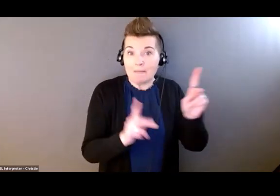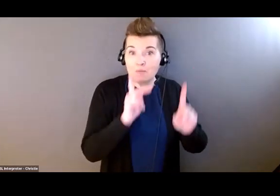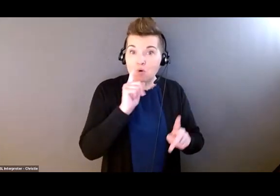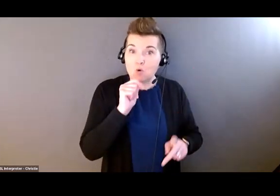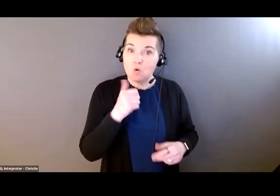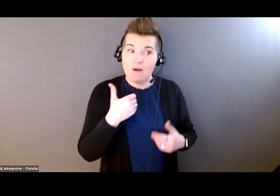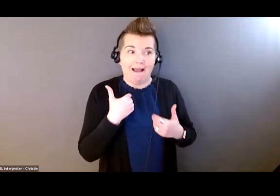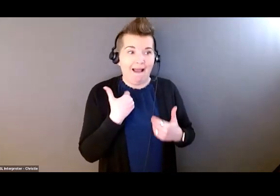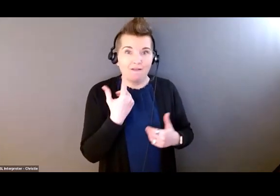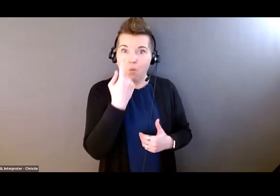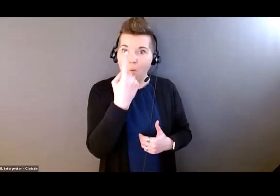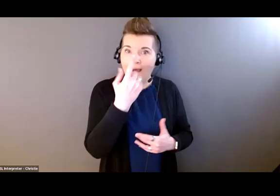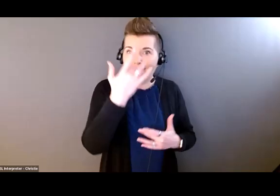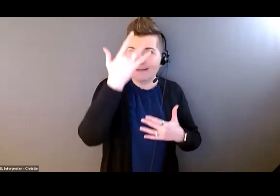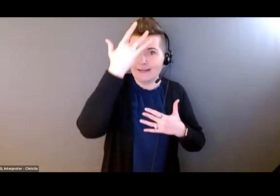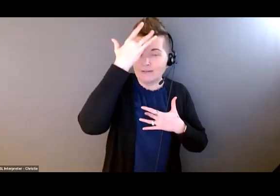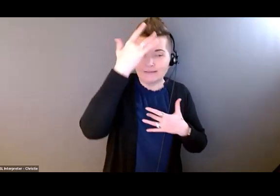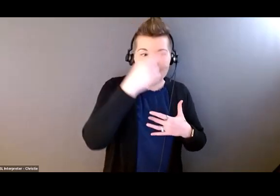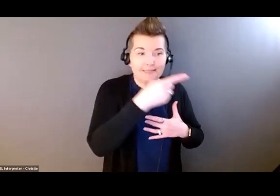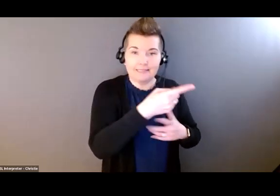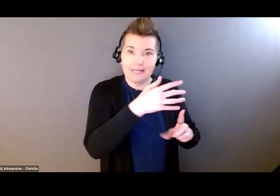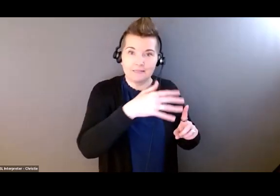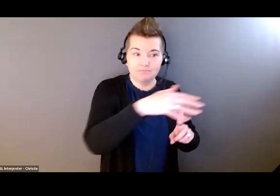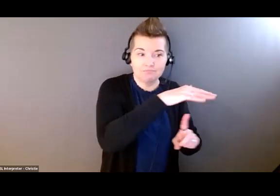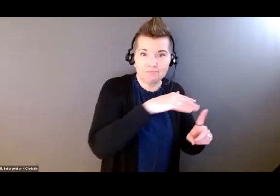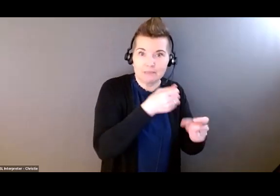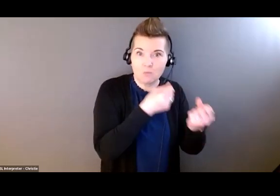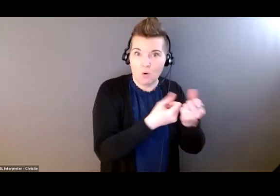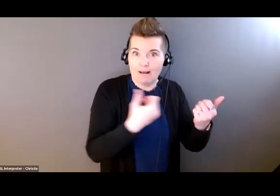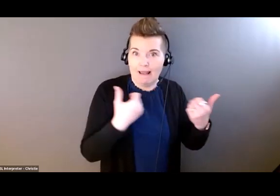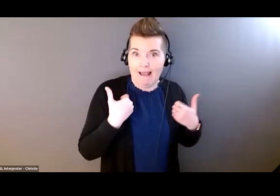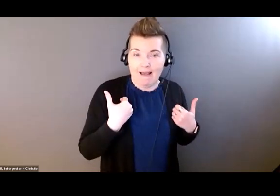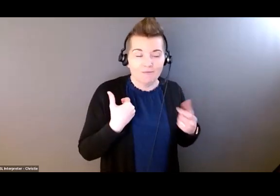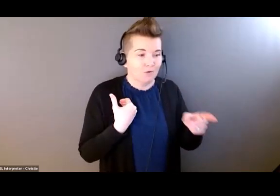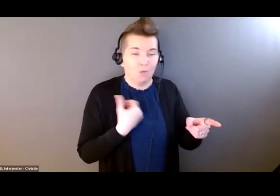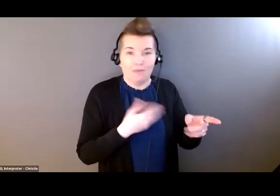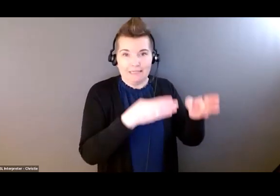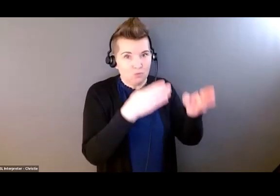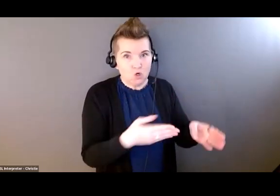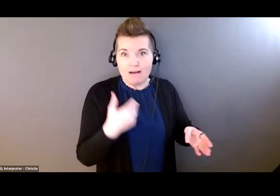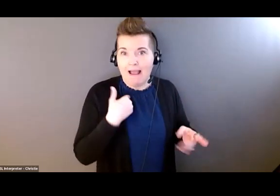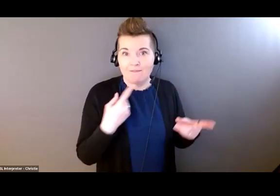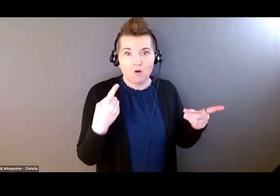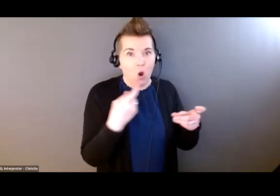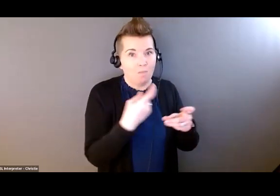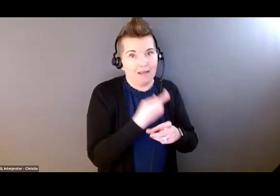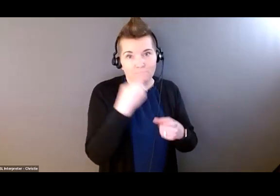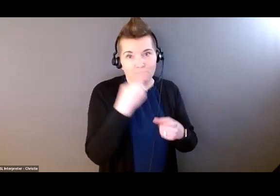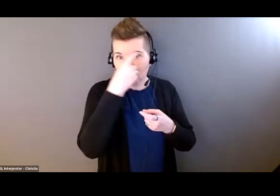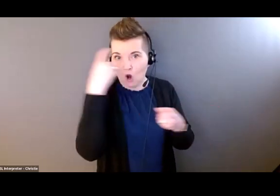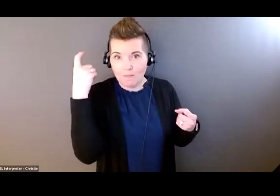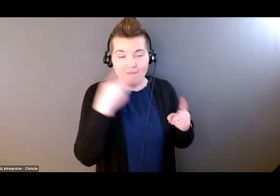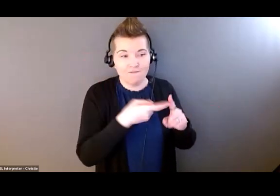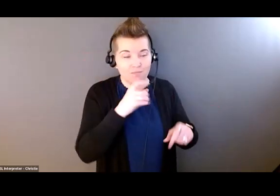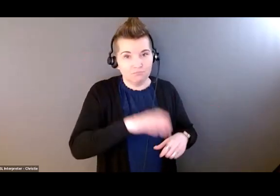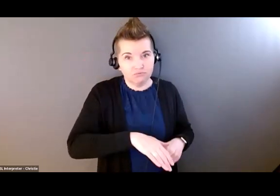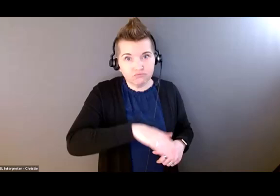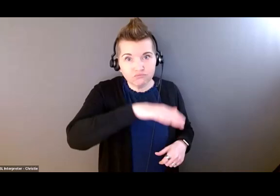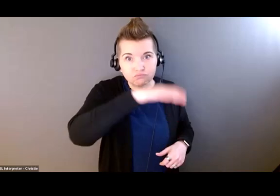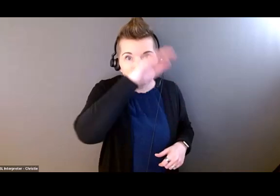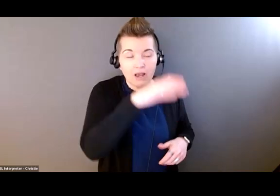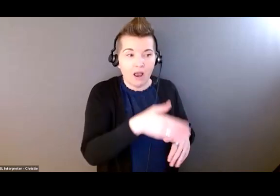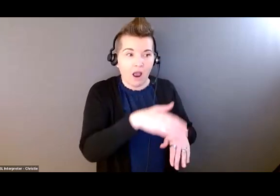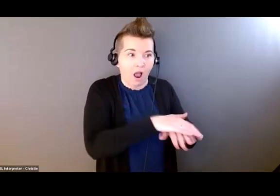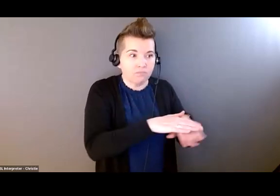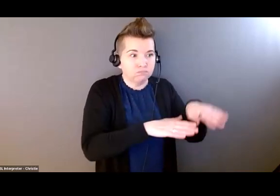So we're not talking about people diagnosed with one illness who have support systems around them. We're talking about